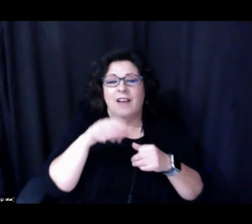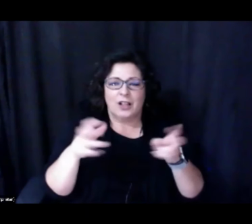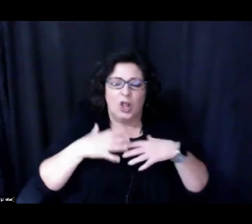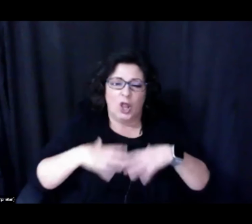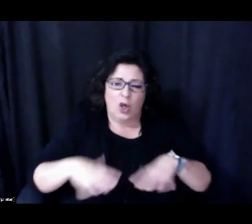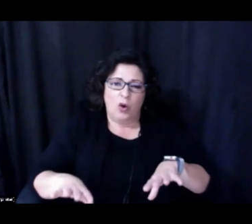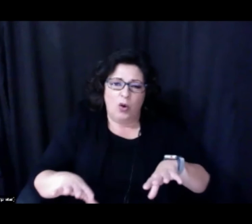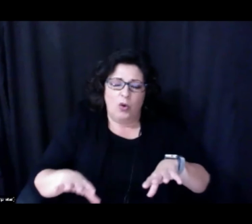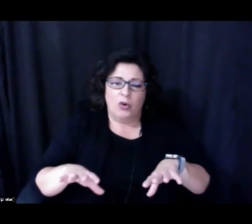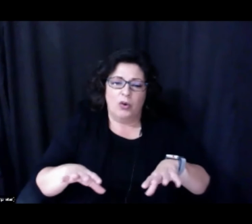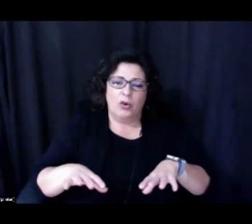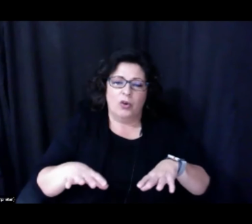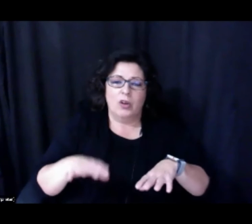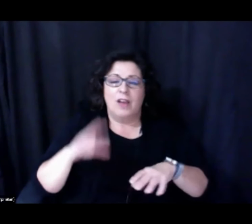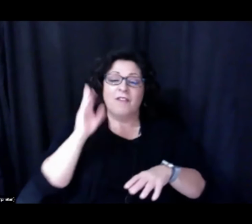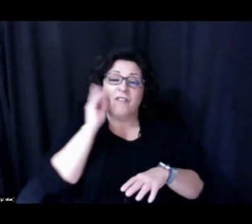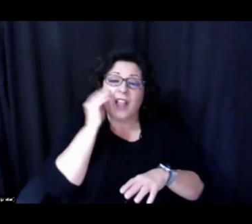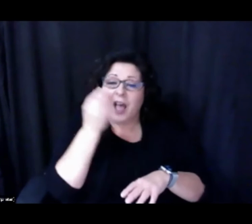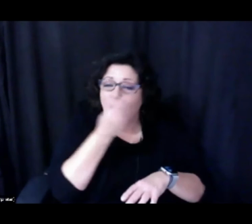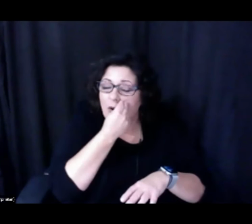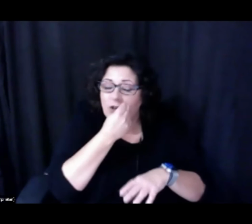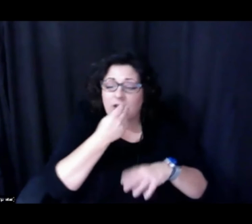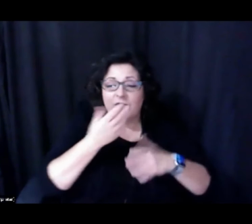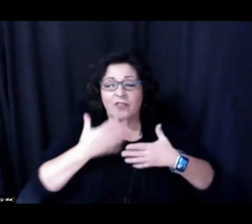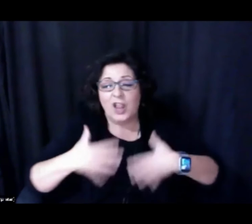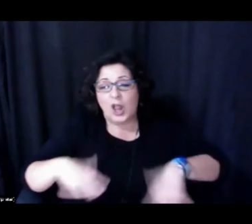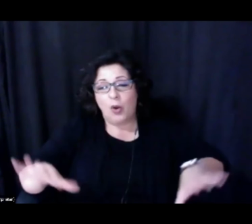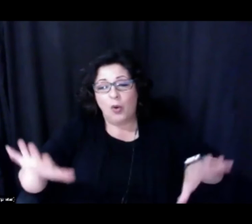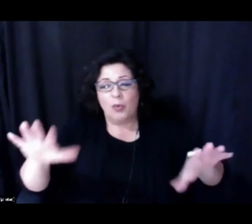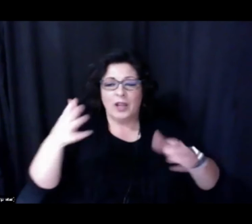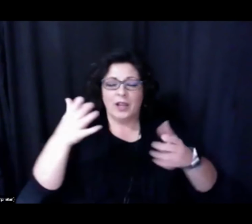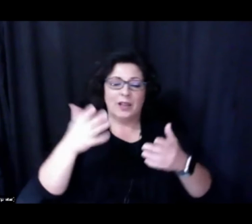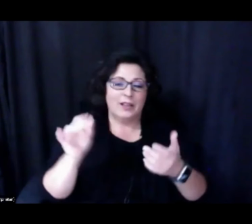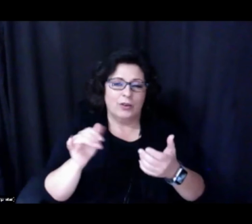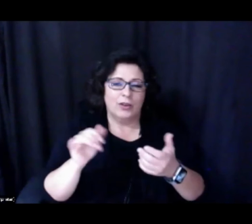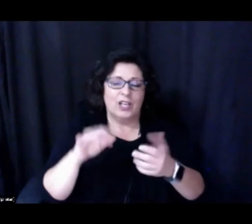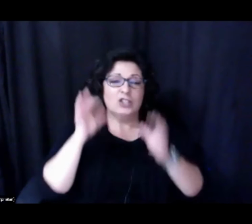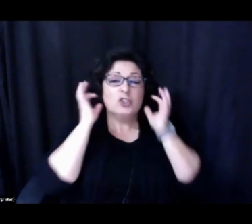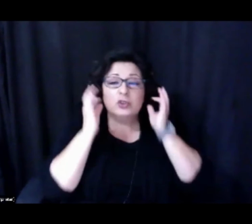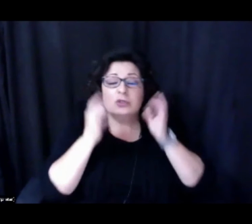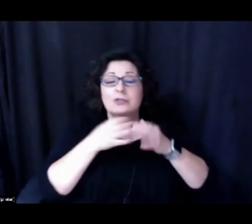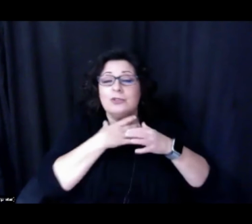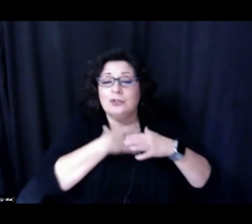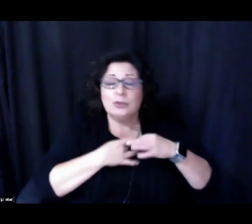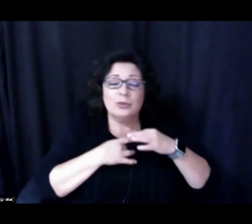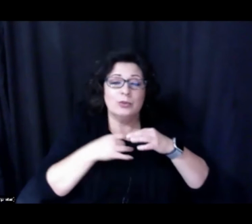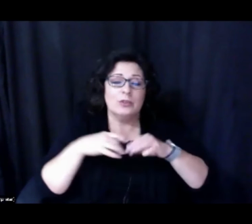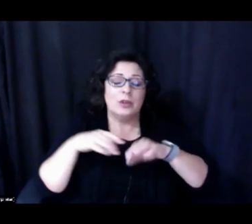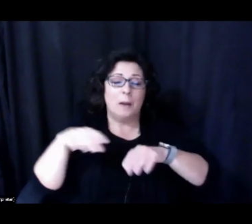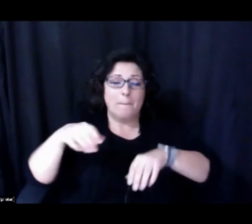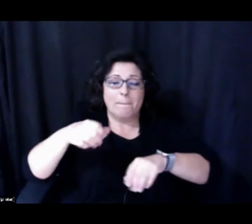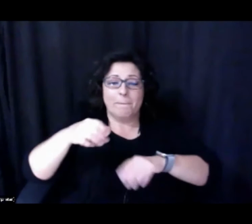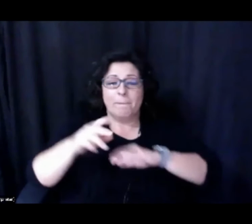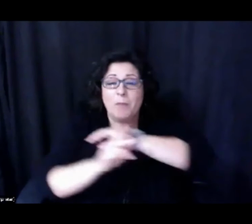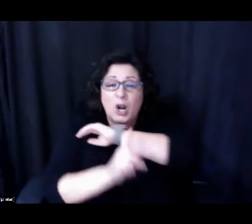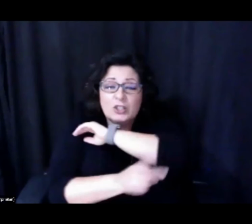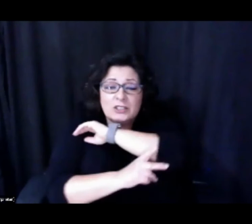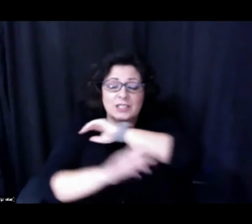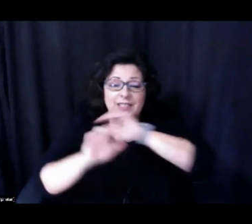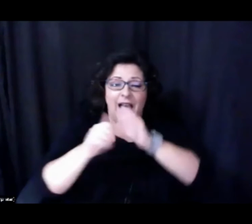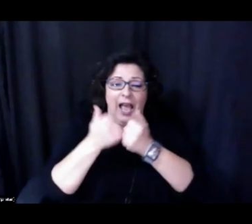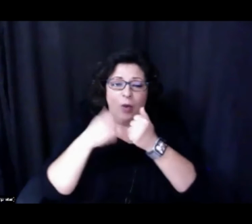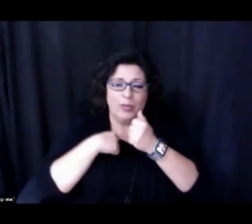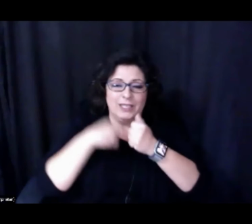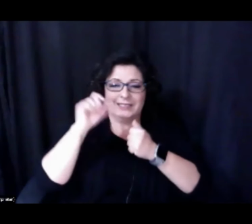clothing. So florals, flowy things, right? Jewelry, purses, the way we style our